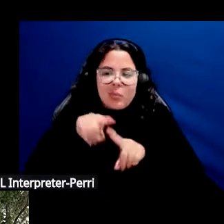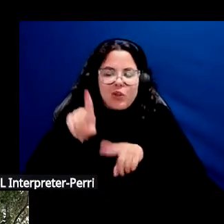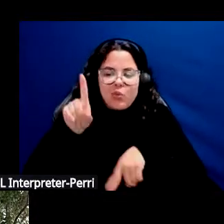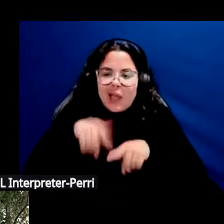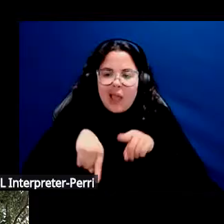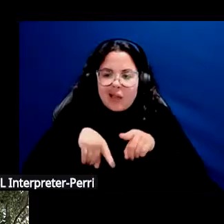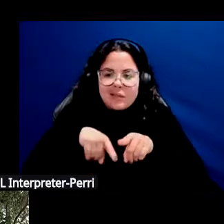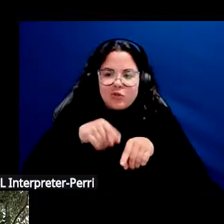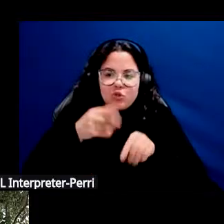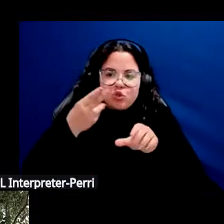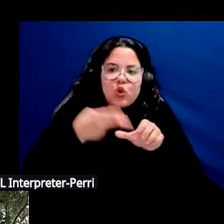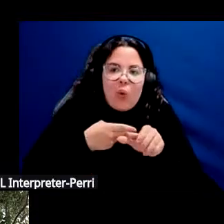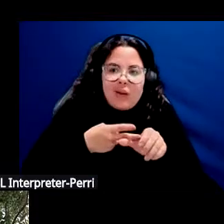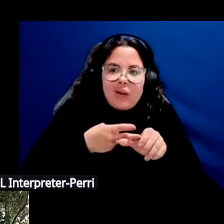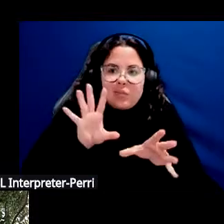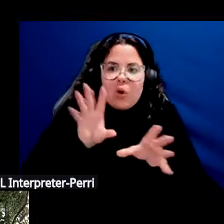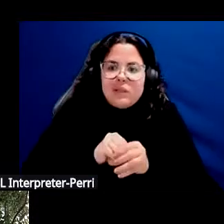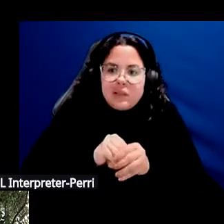Okay.